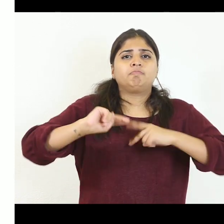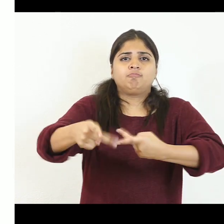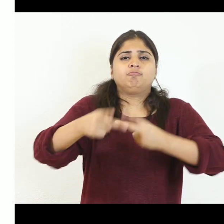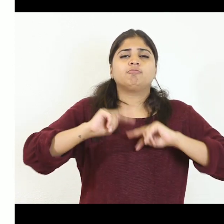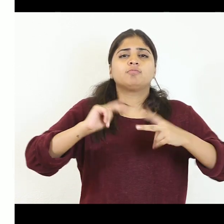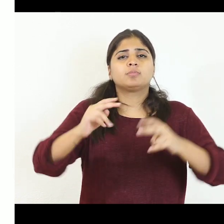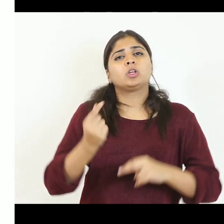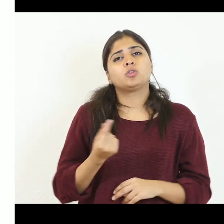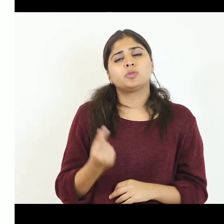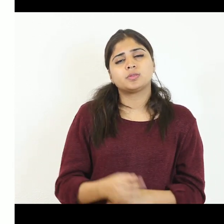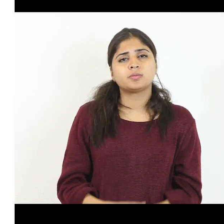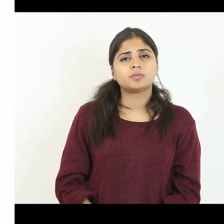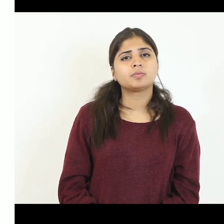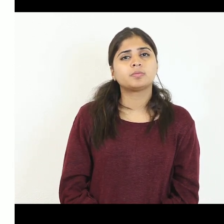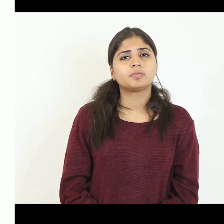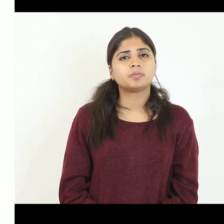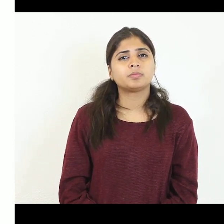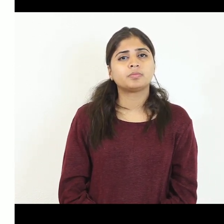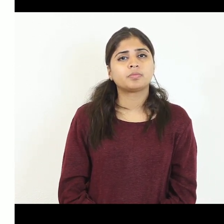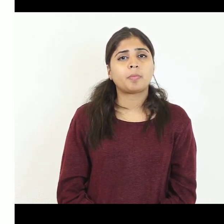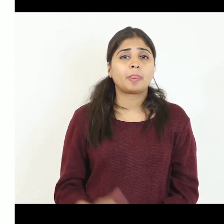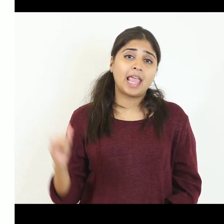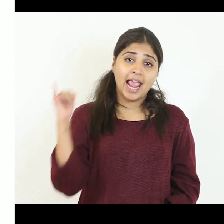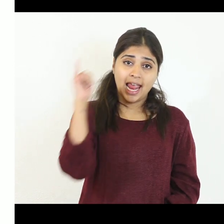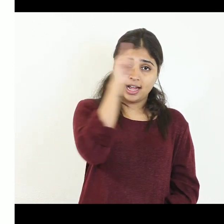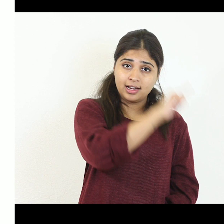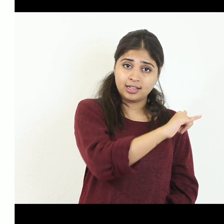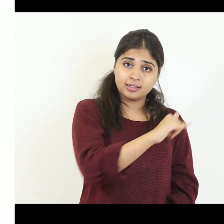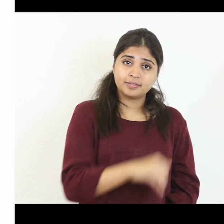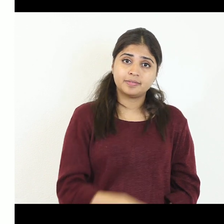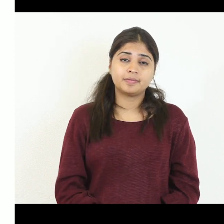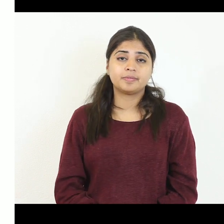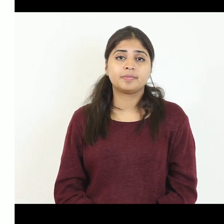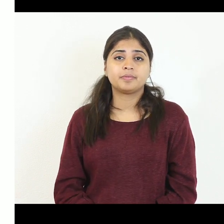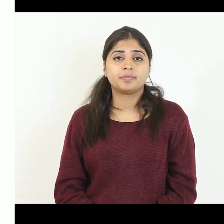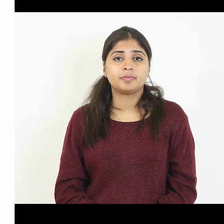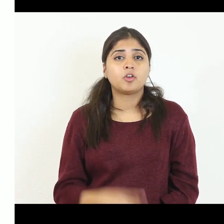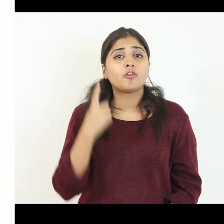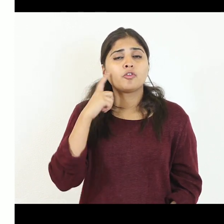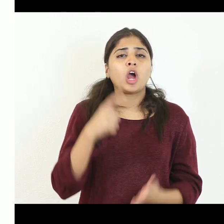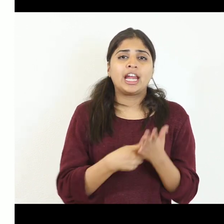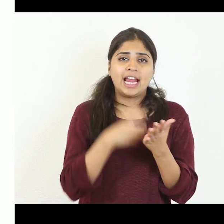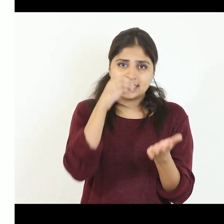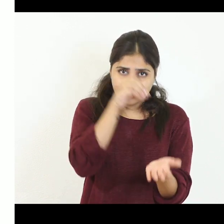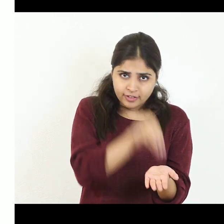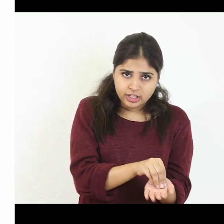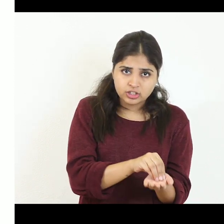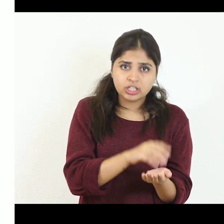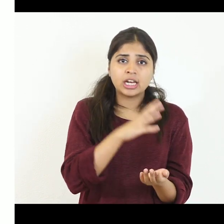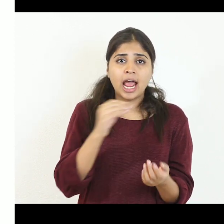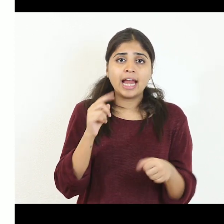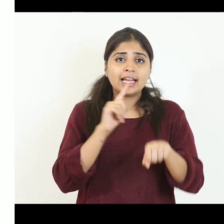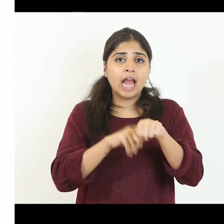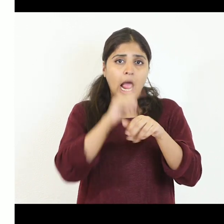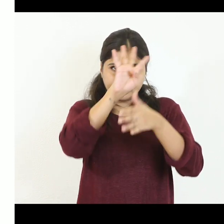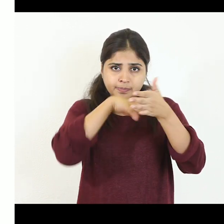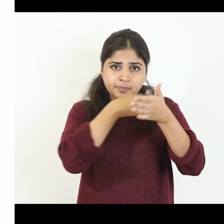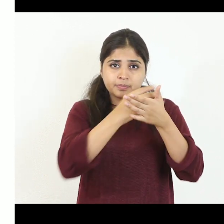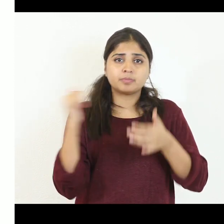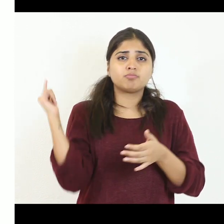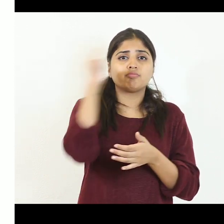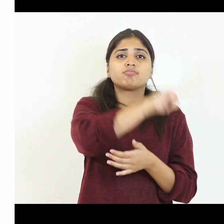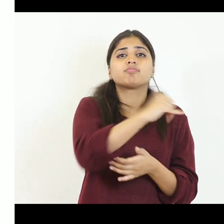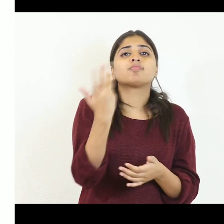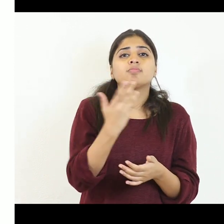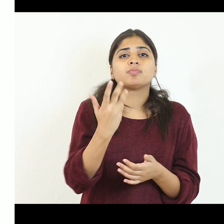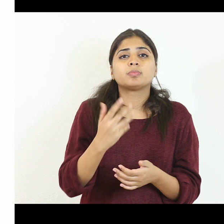Airlines. For reservation and schedule information, airlines were among the first